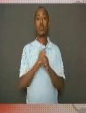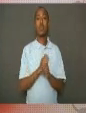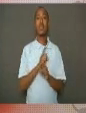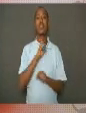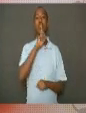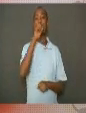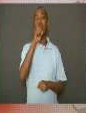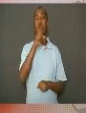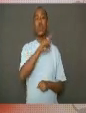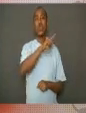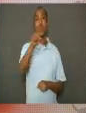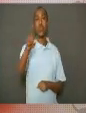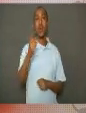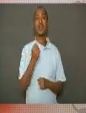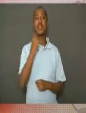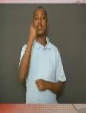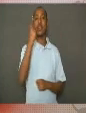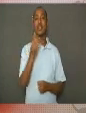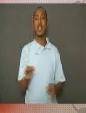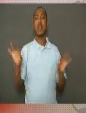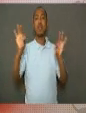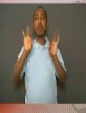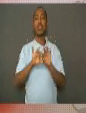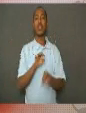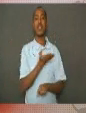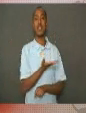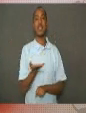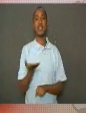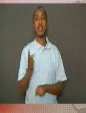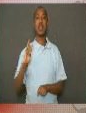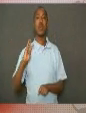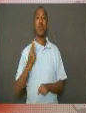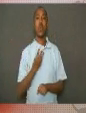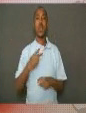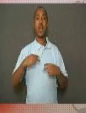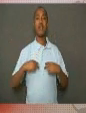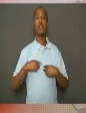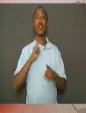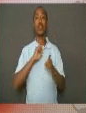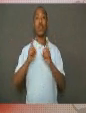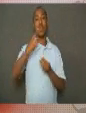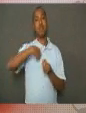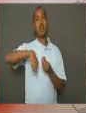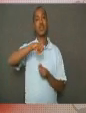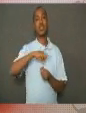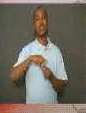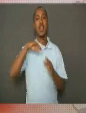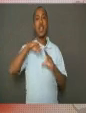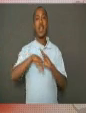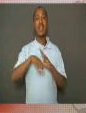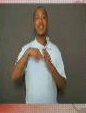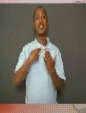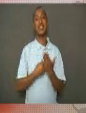you understand the important things we have been talking about in